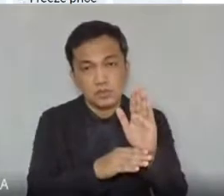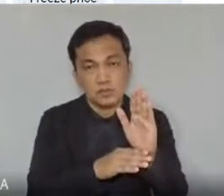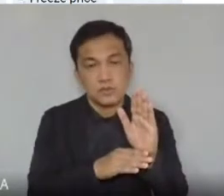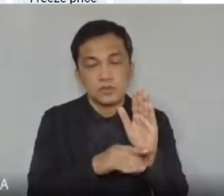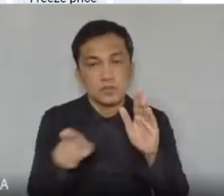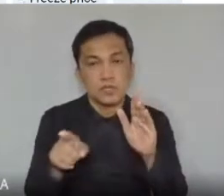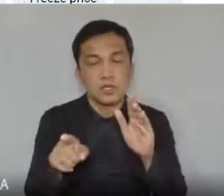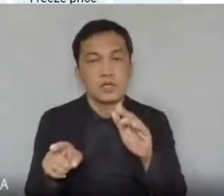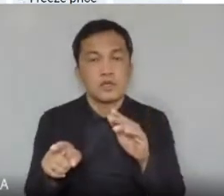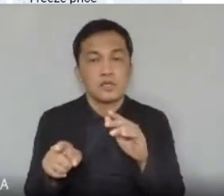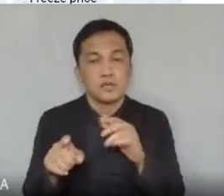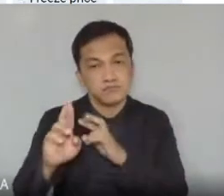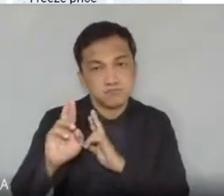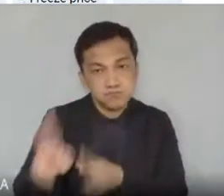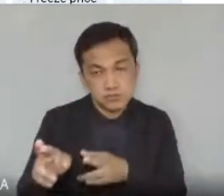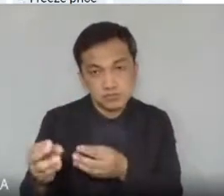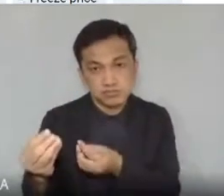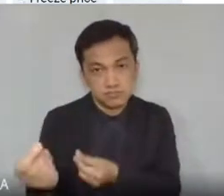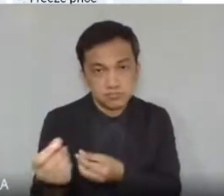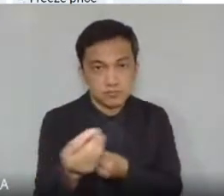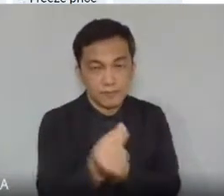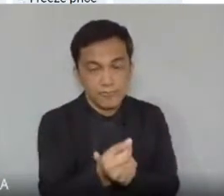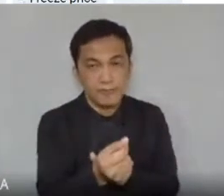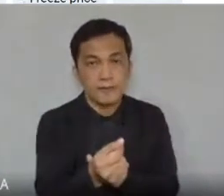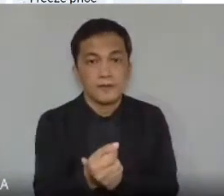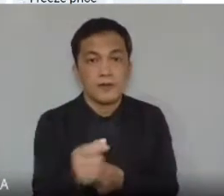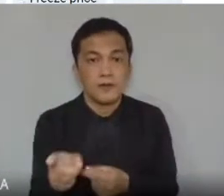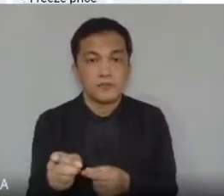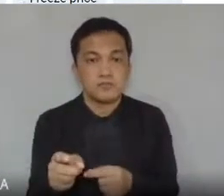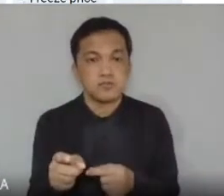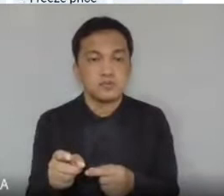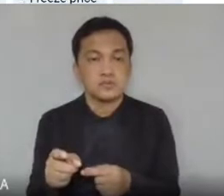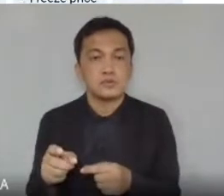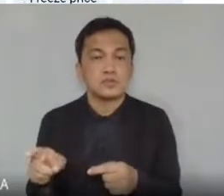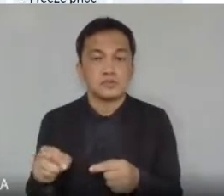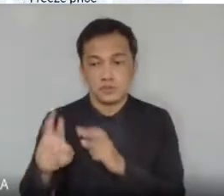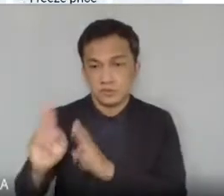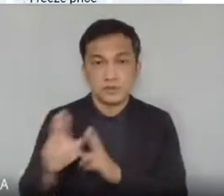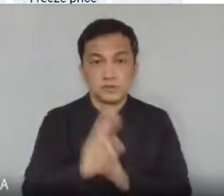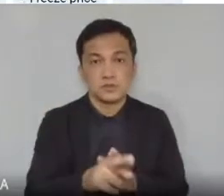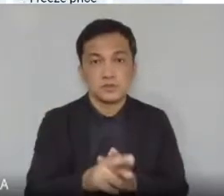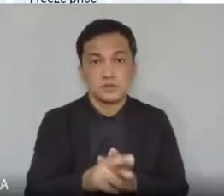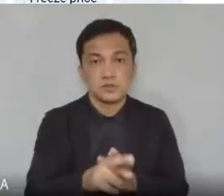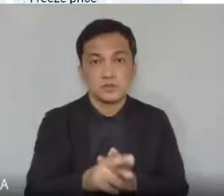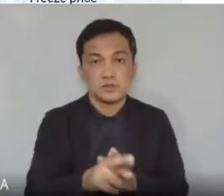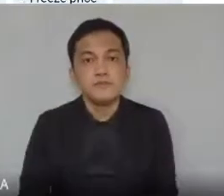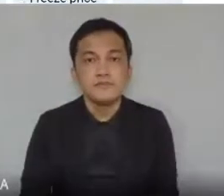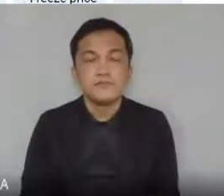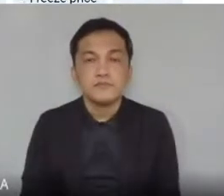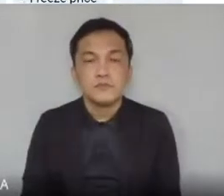and control the pandemic. Prevention required health promotion and health education with